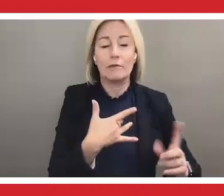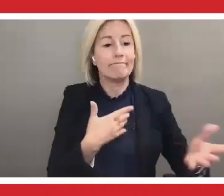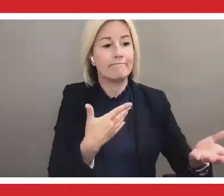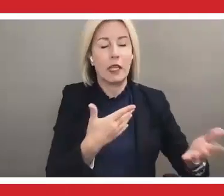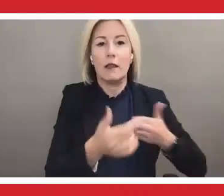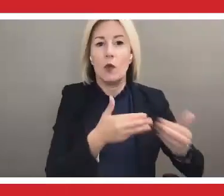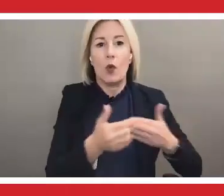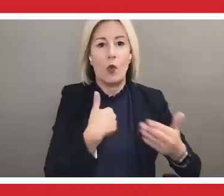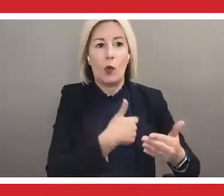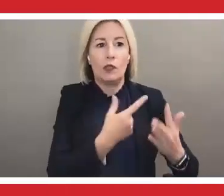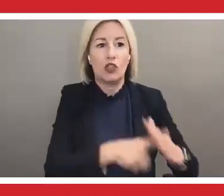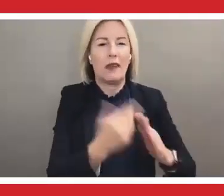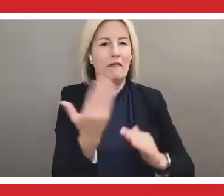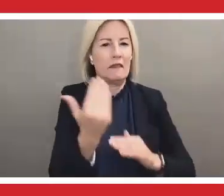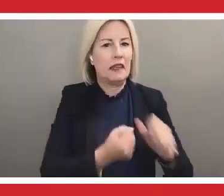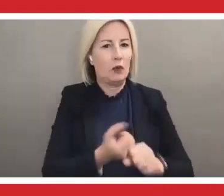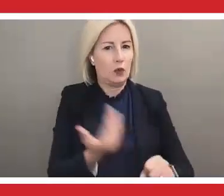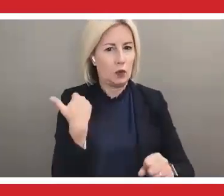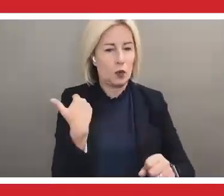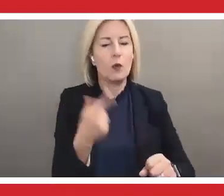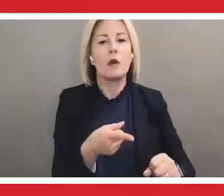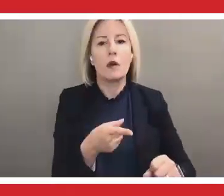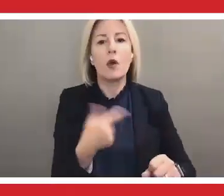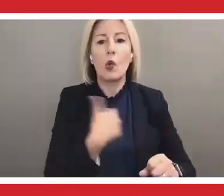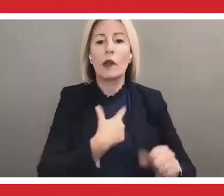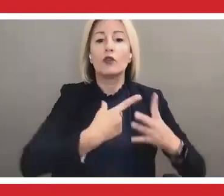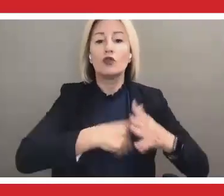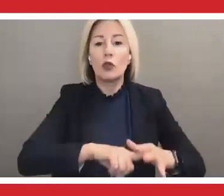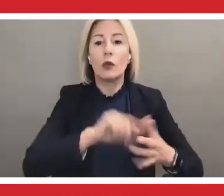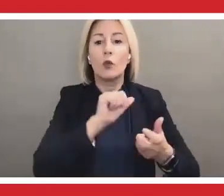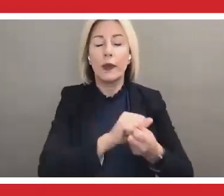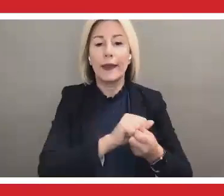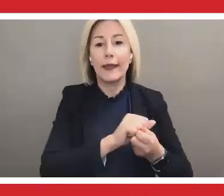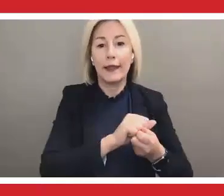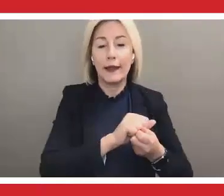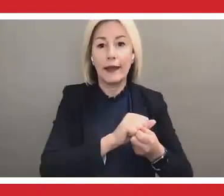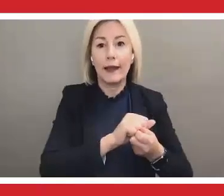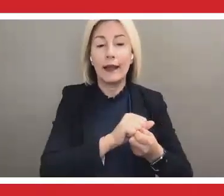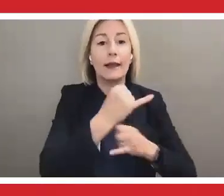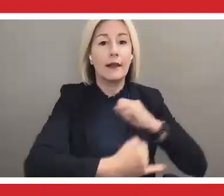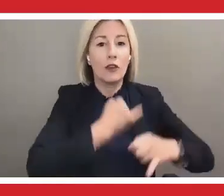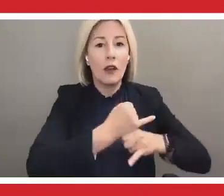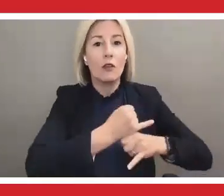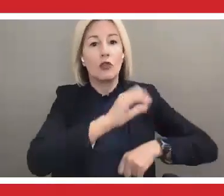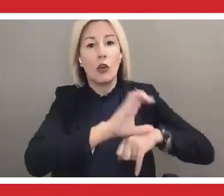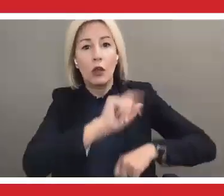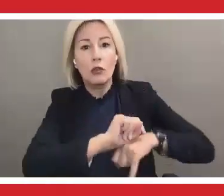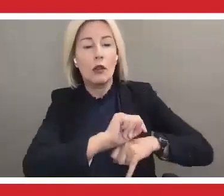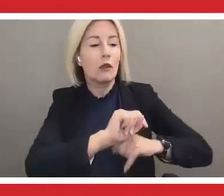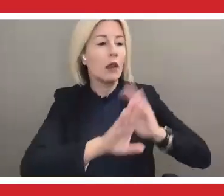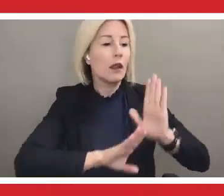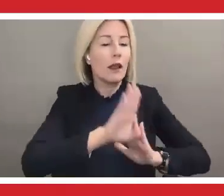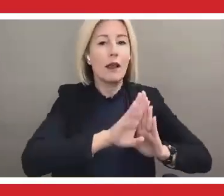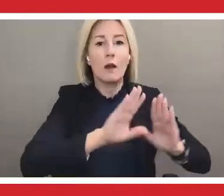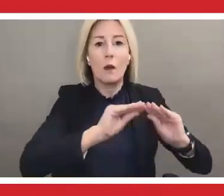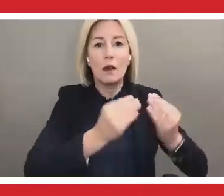about 15 years ago, we started with international consultants and development organizations developing